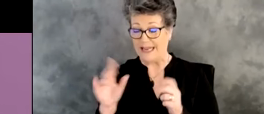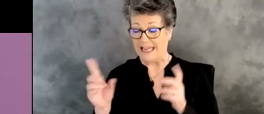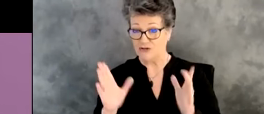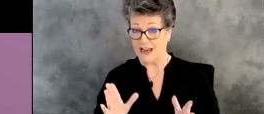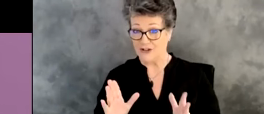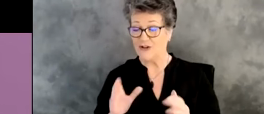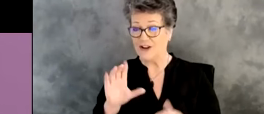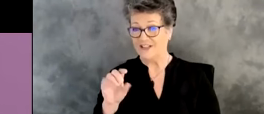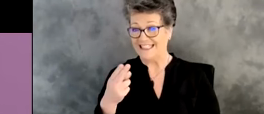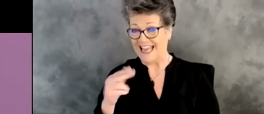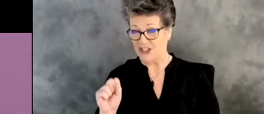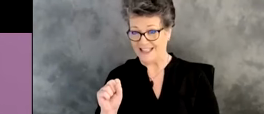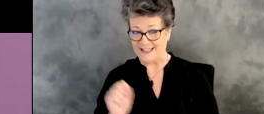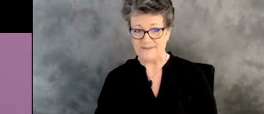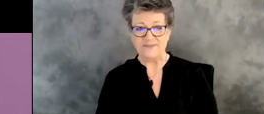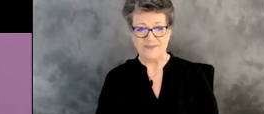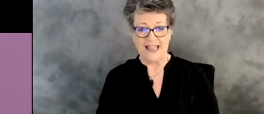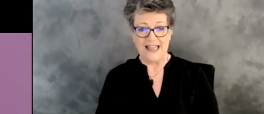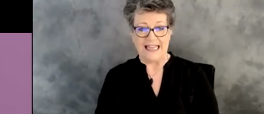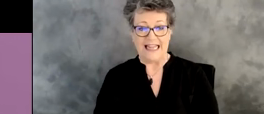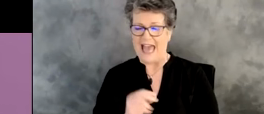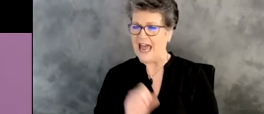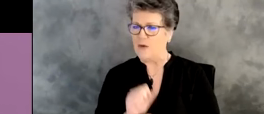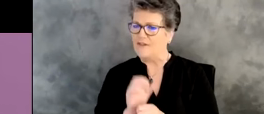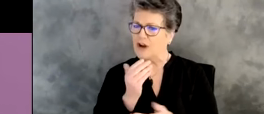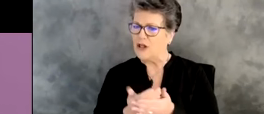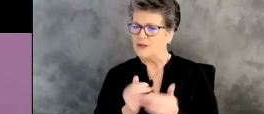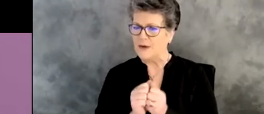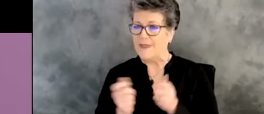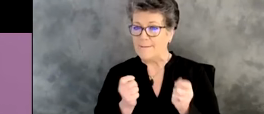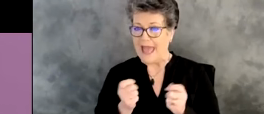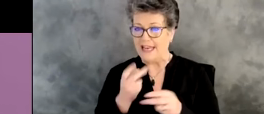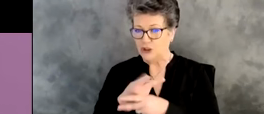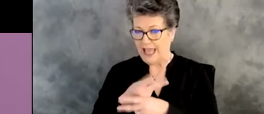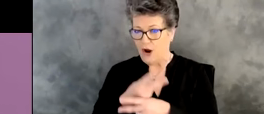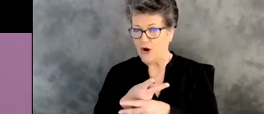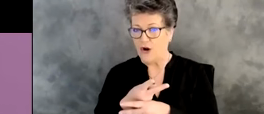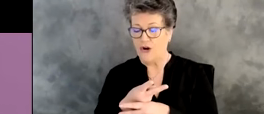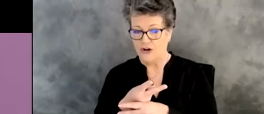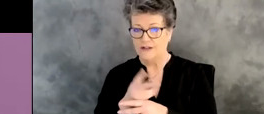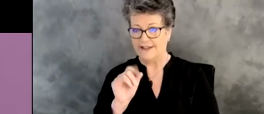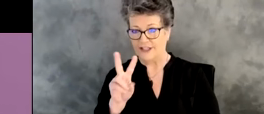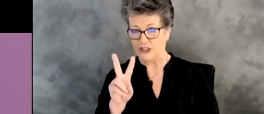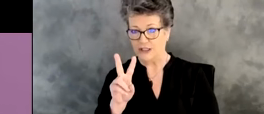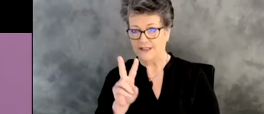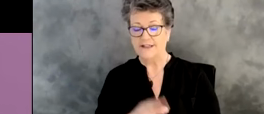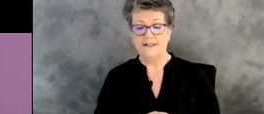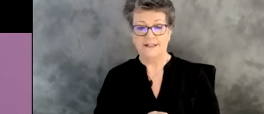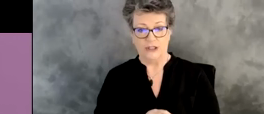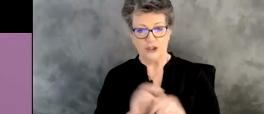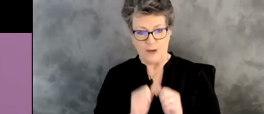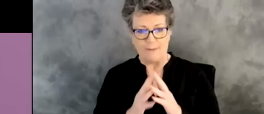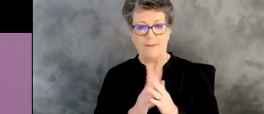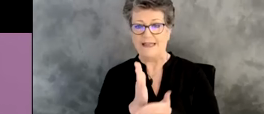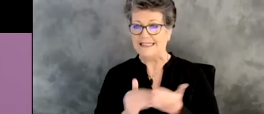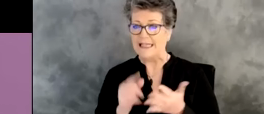Delivery Systems programs. And I work very closely with our managed care divisions to implement some of